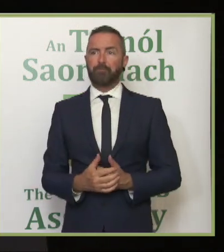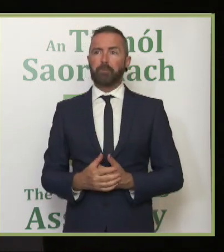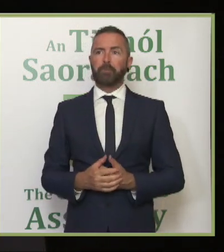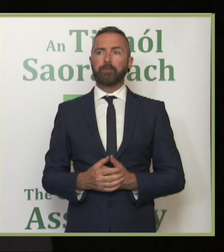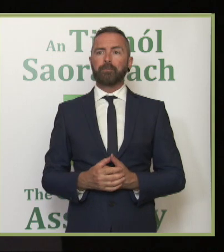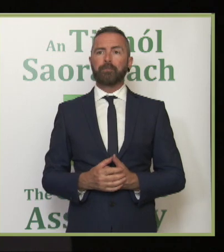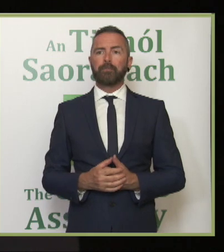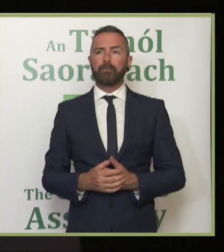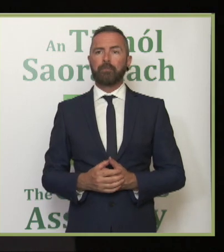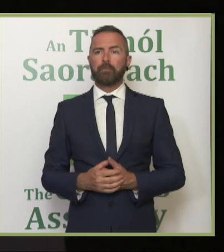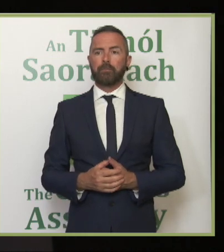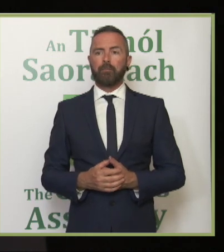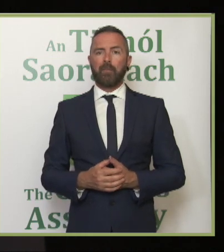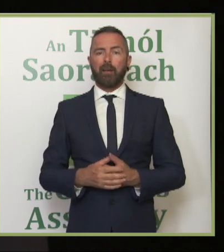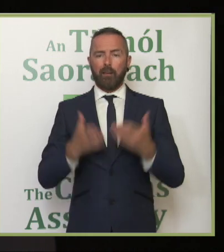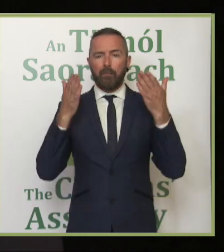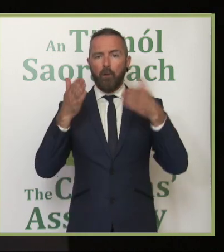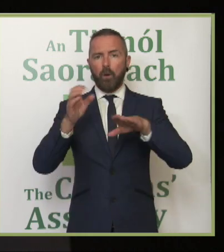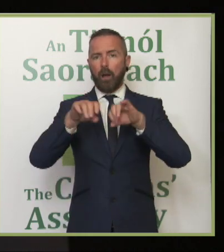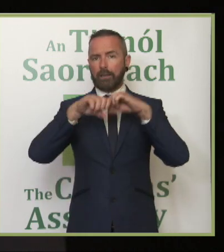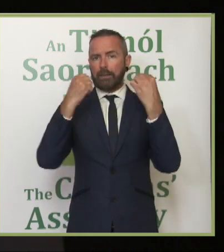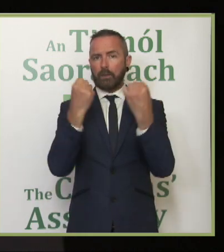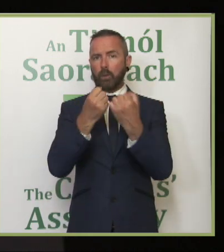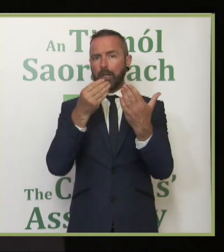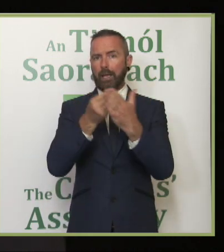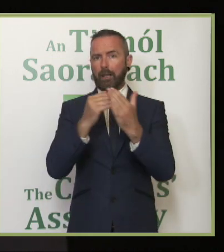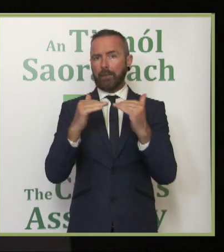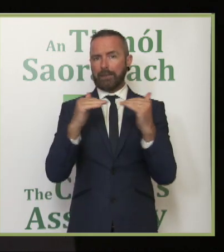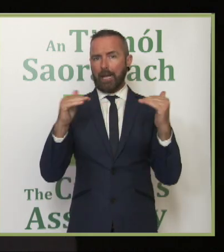And looking at the socioeconomic status of people who use drugs,